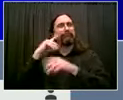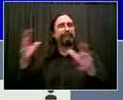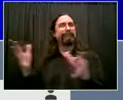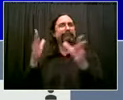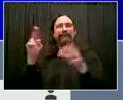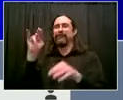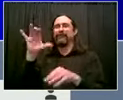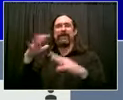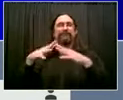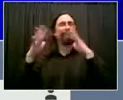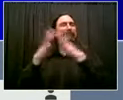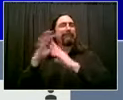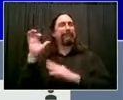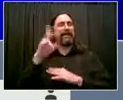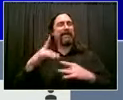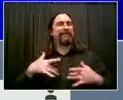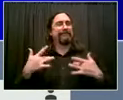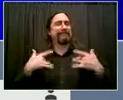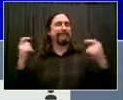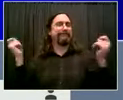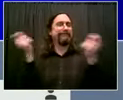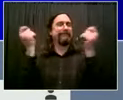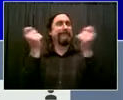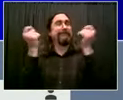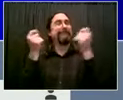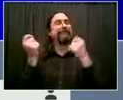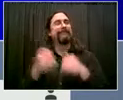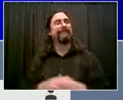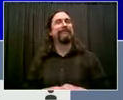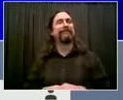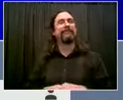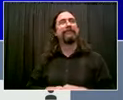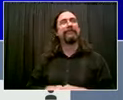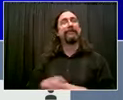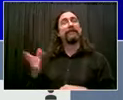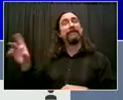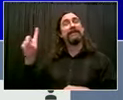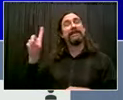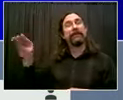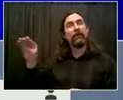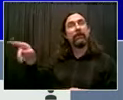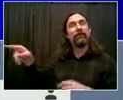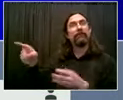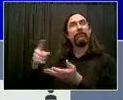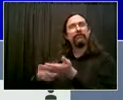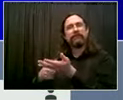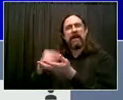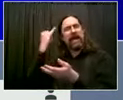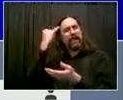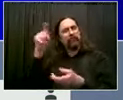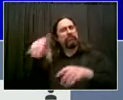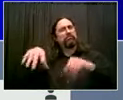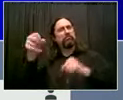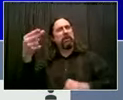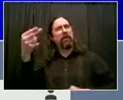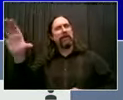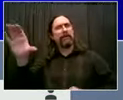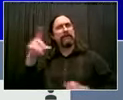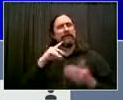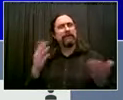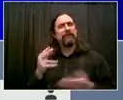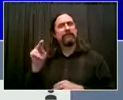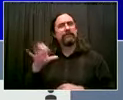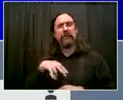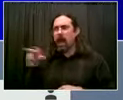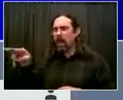said, let's do something to really pull all the pieces together. Let's have a homecoming week. And then we said, what would be the focal point? What